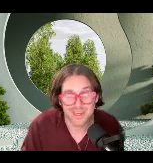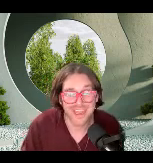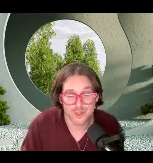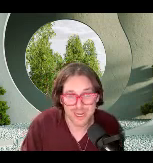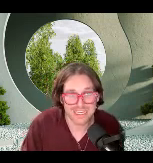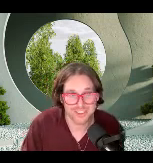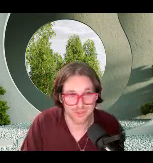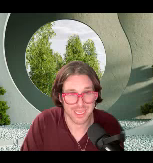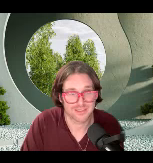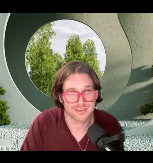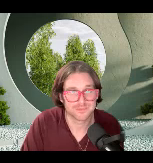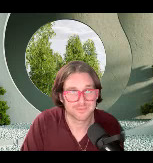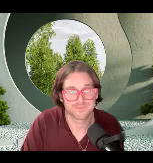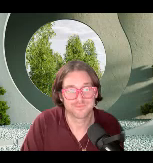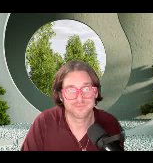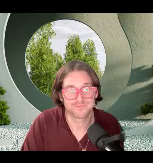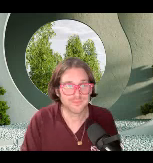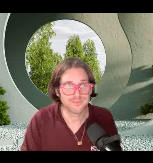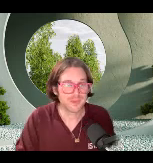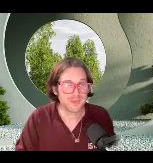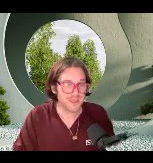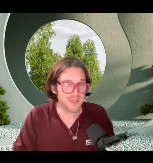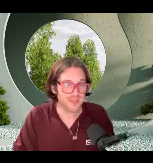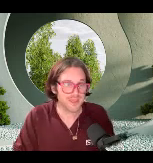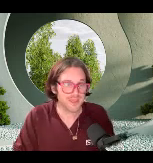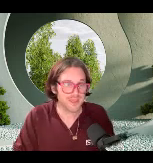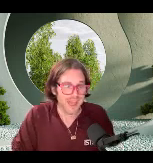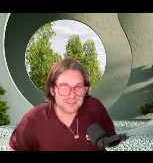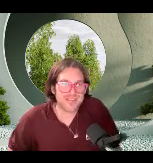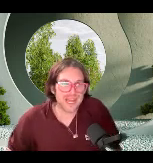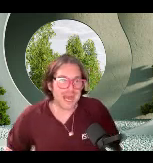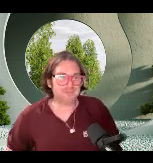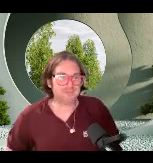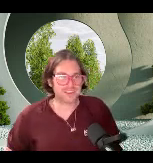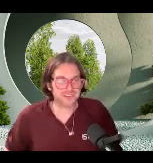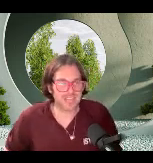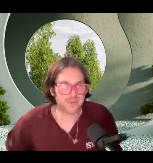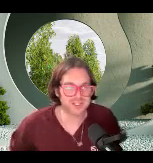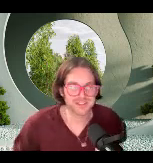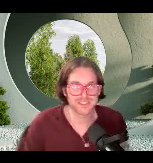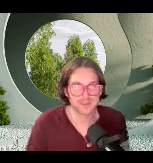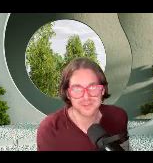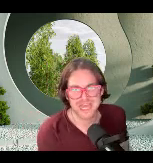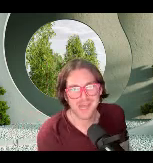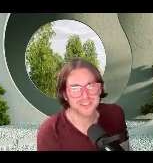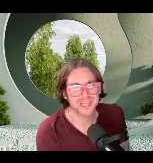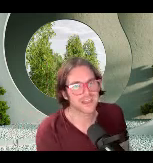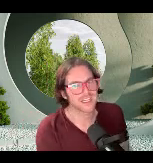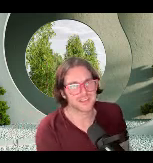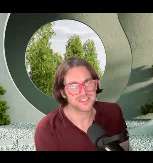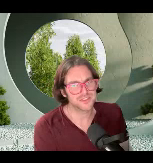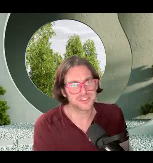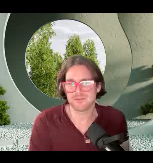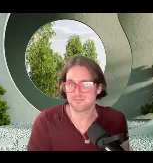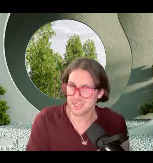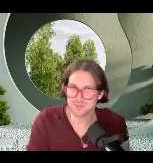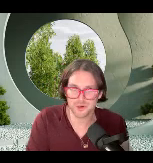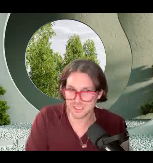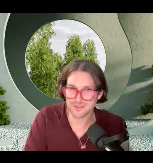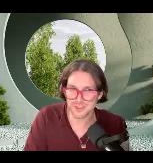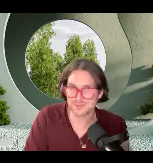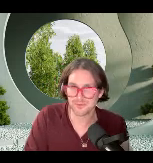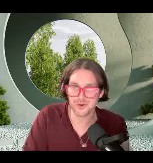we know and try new things. And then when it comes to designing options for language and symbols, I would say that this